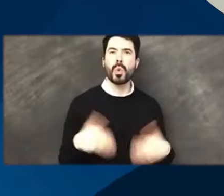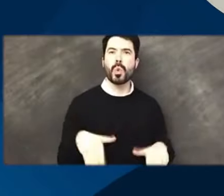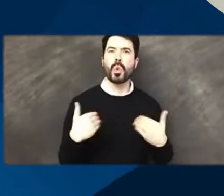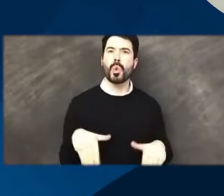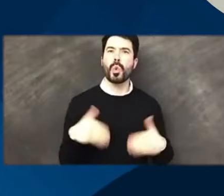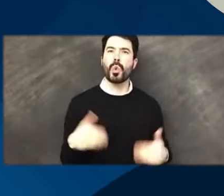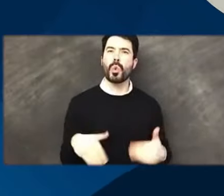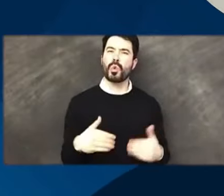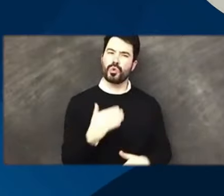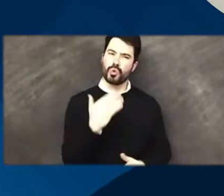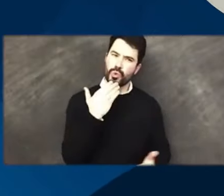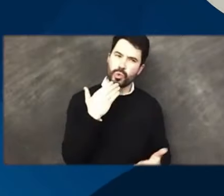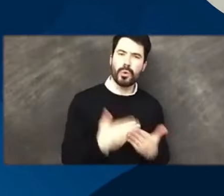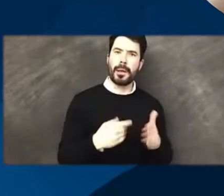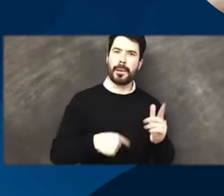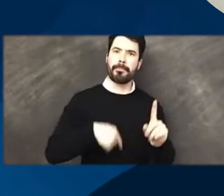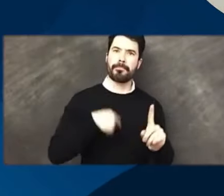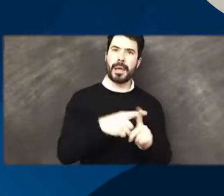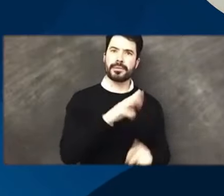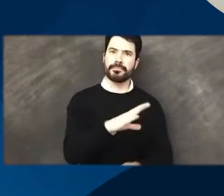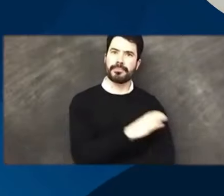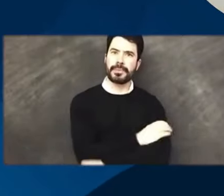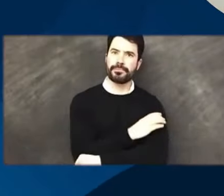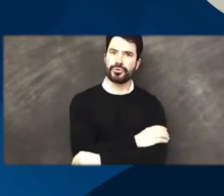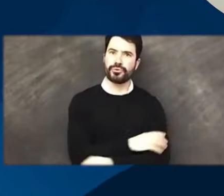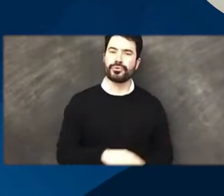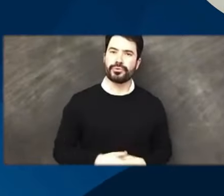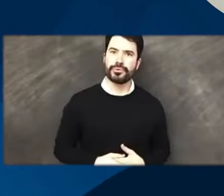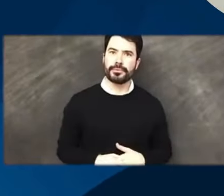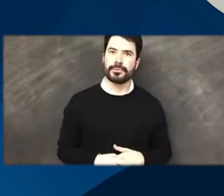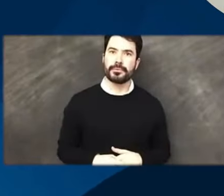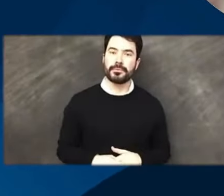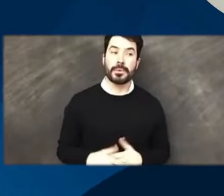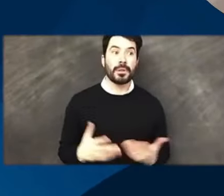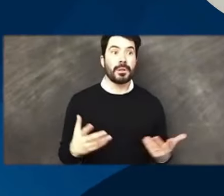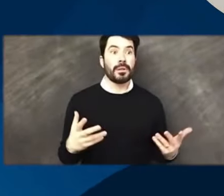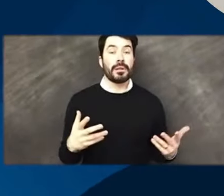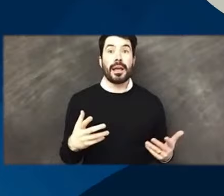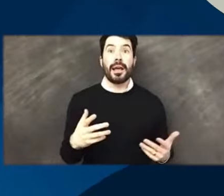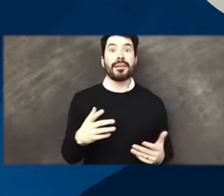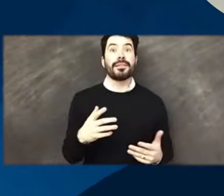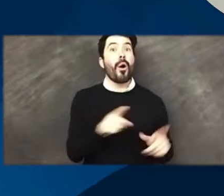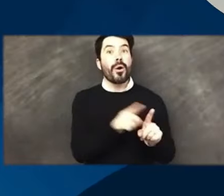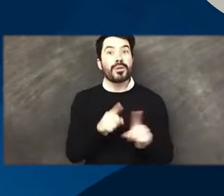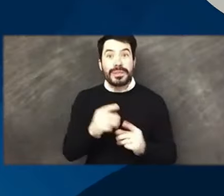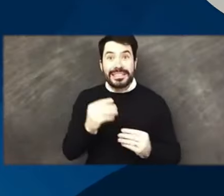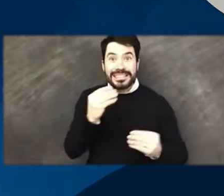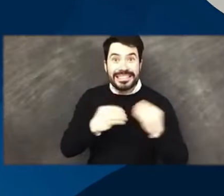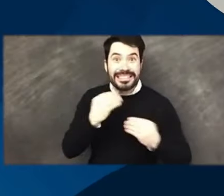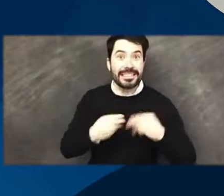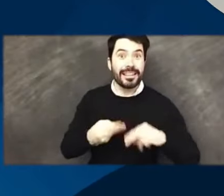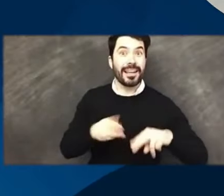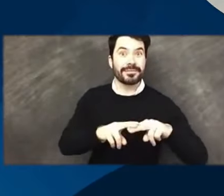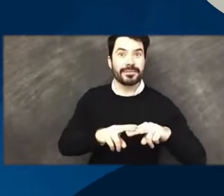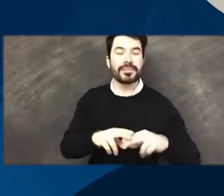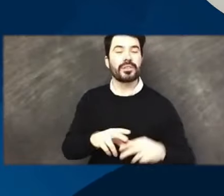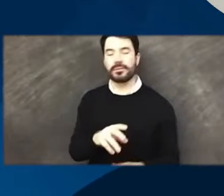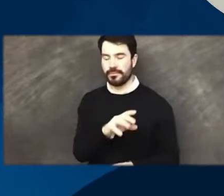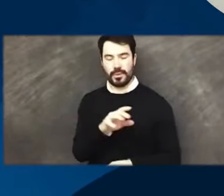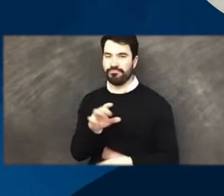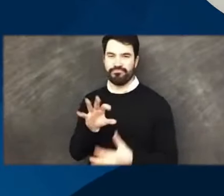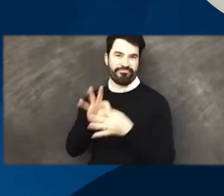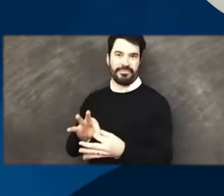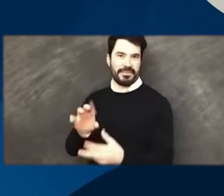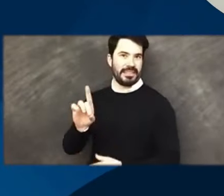pressure. And when one eats extra calories, usually the extra calories, so this goes hand in hand with diet. When one eats extra